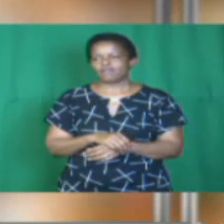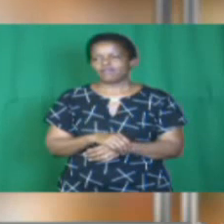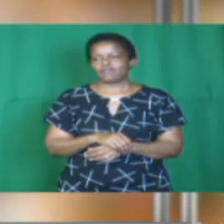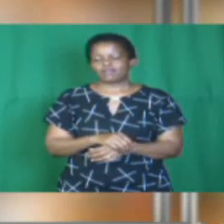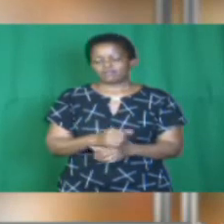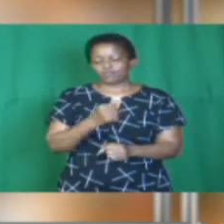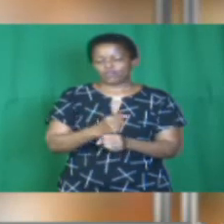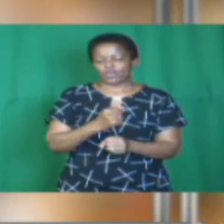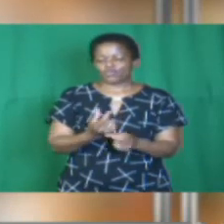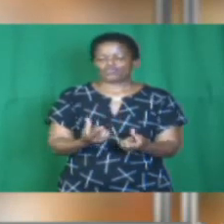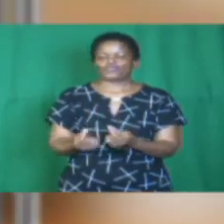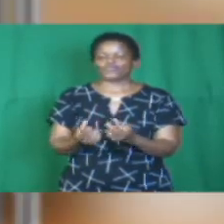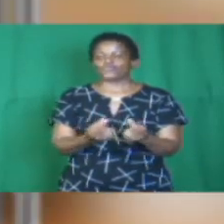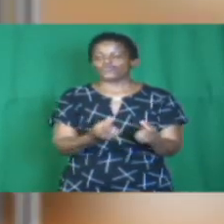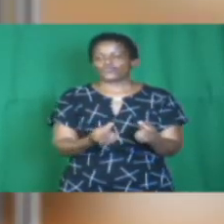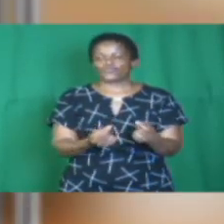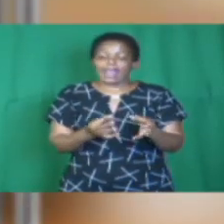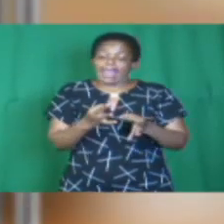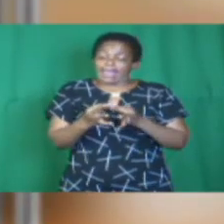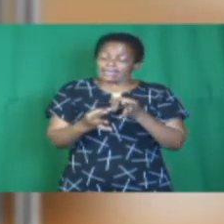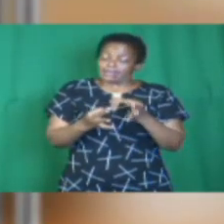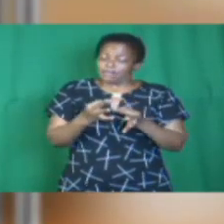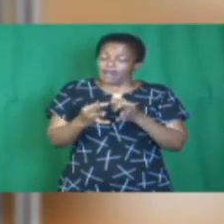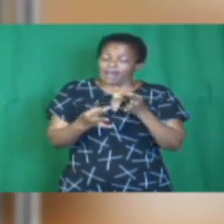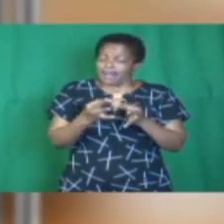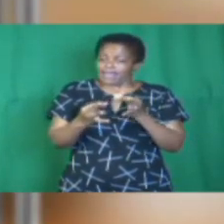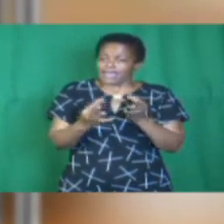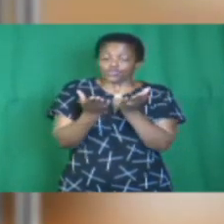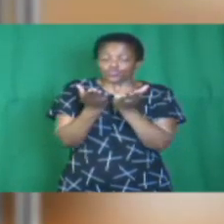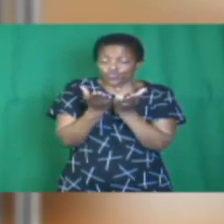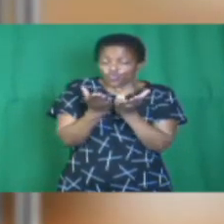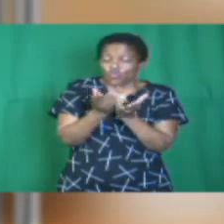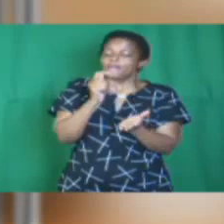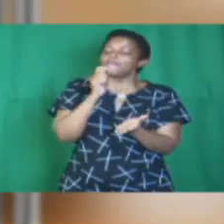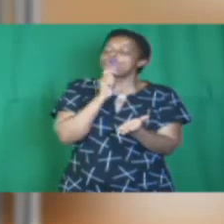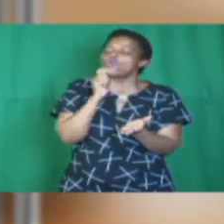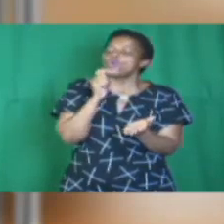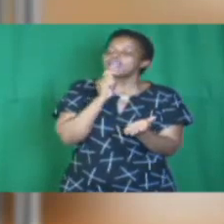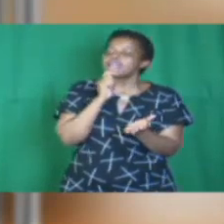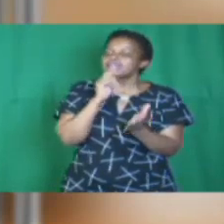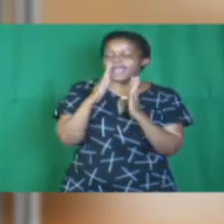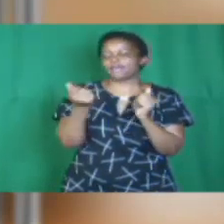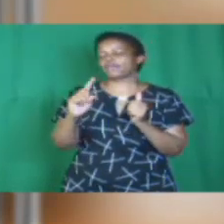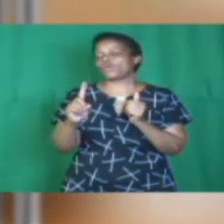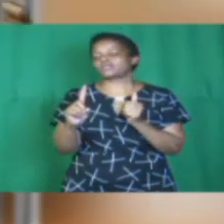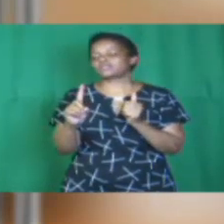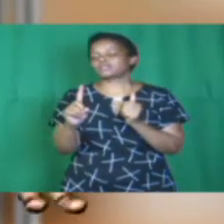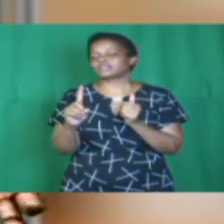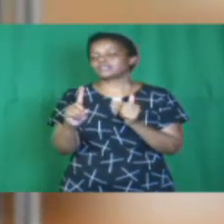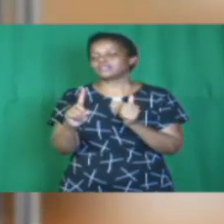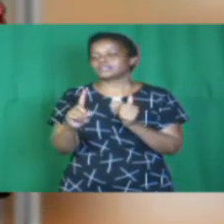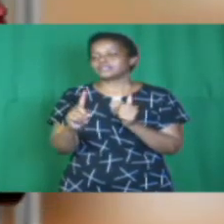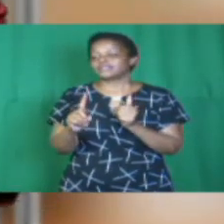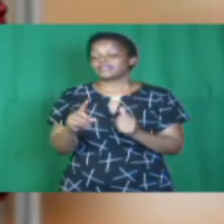Describe your school when the bell rings for the morning assembly. Remember, I said you should create a what? An